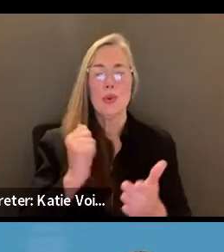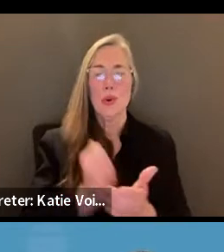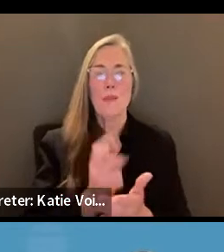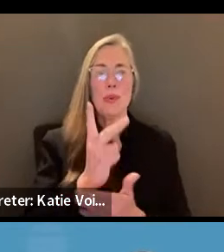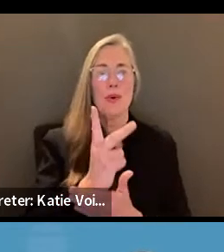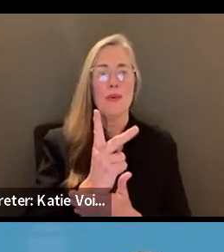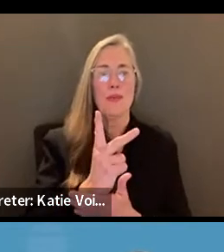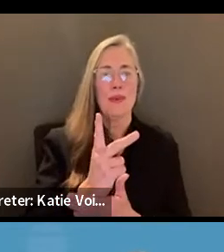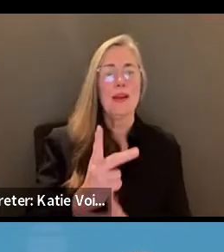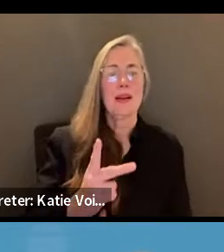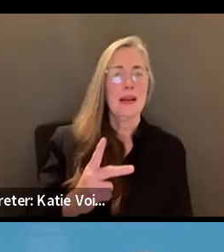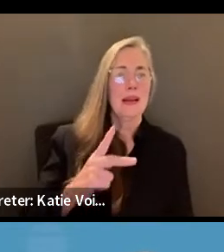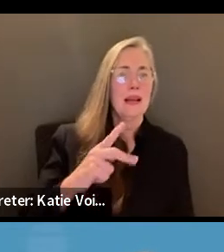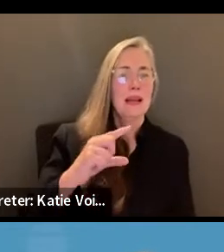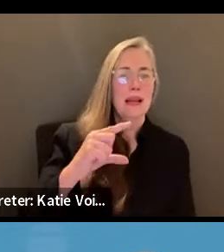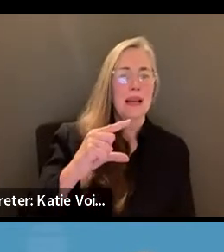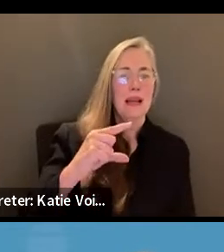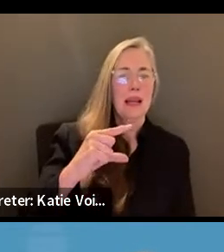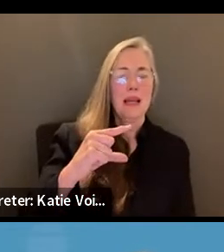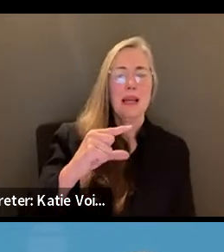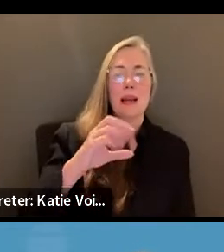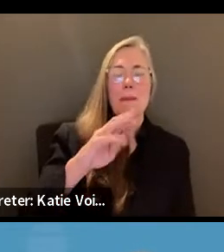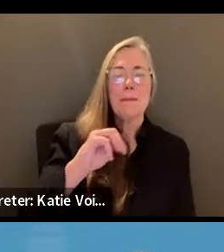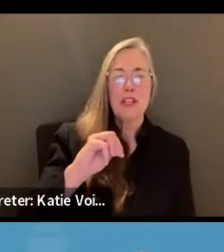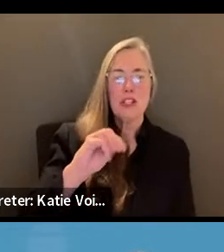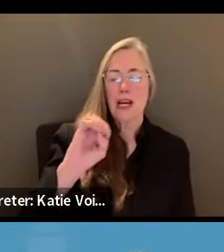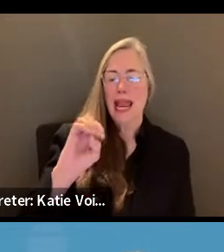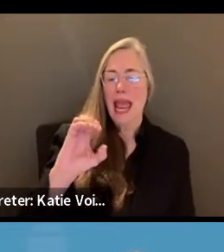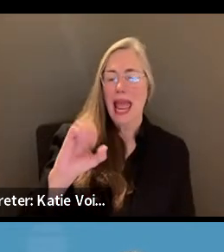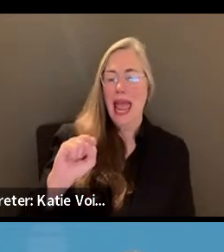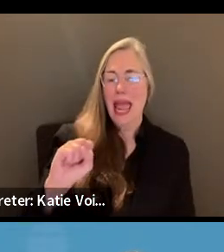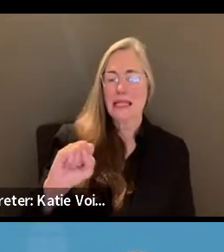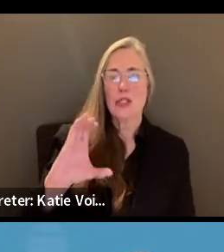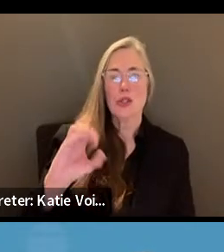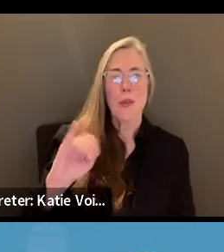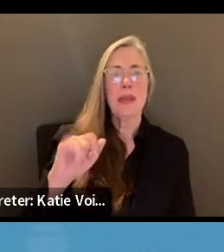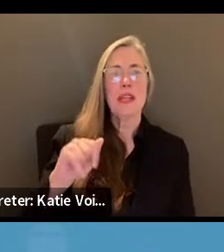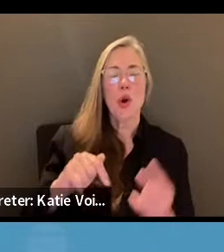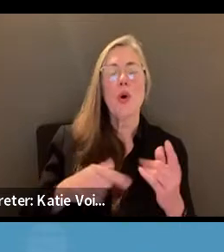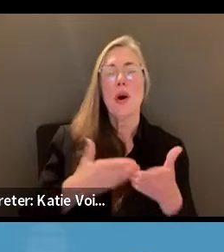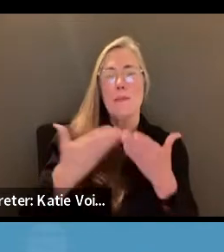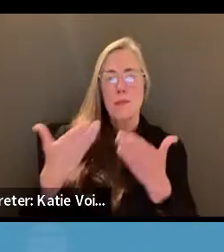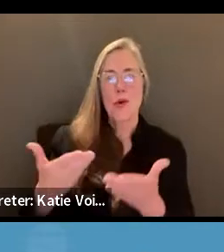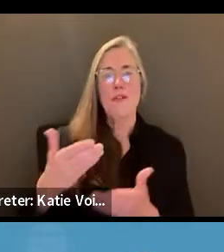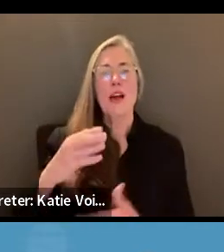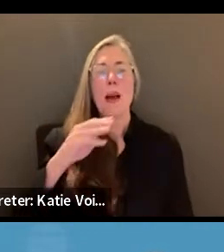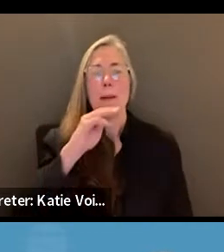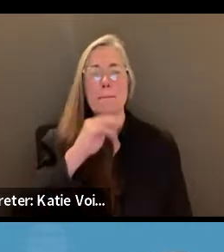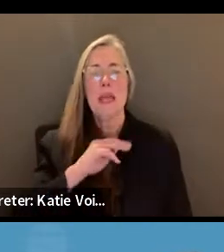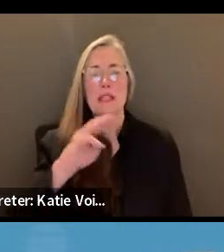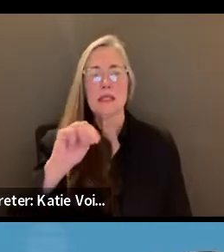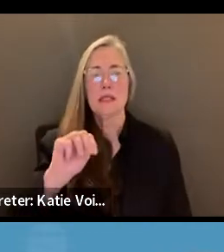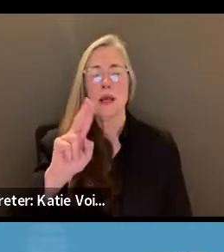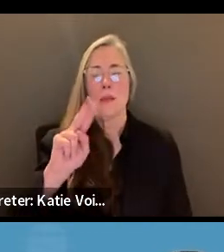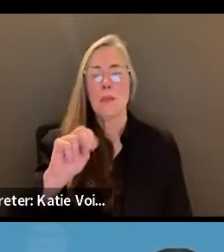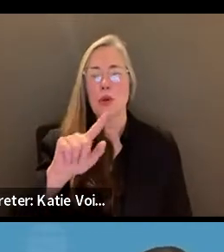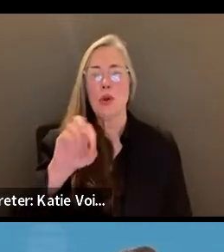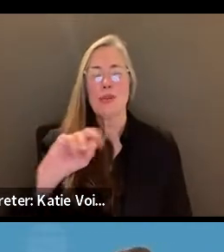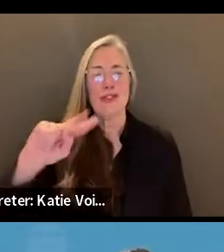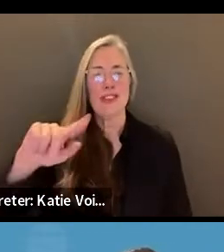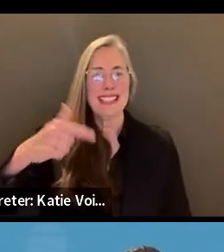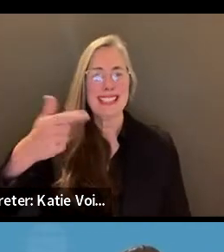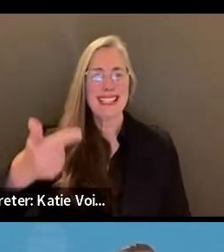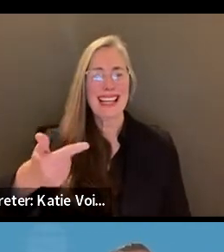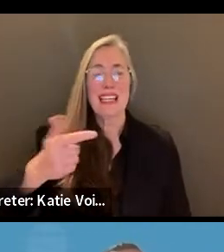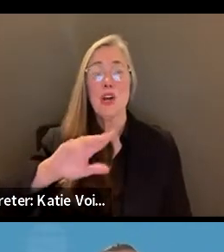So moved. Mr. Vito, and I see you, Ms. Munoz for the second. Okay, all in favor,